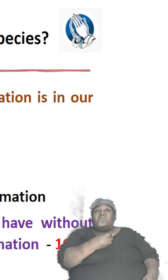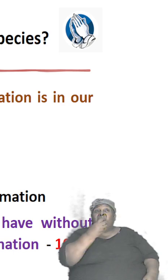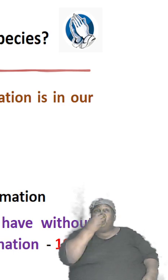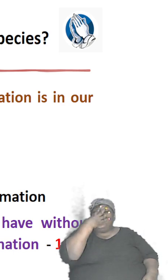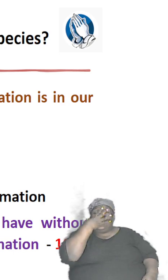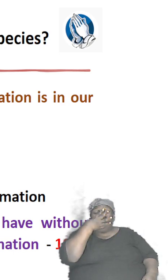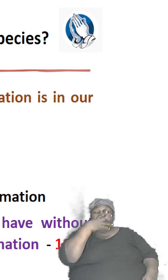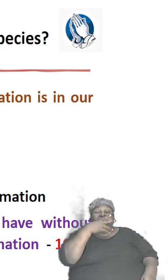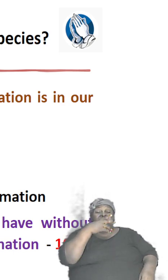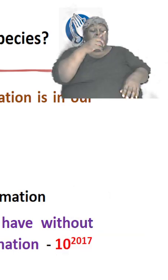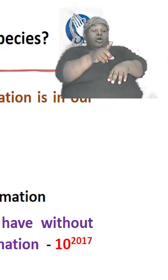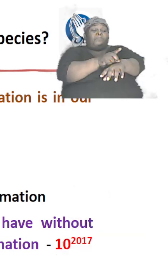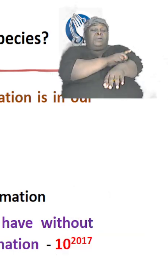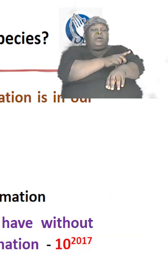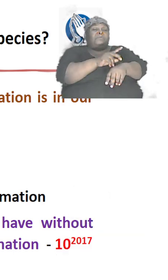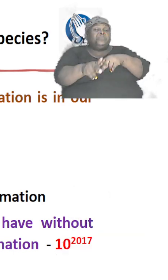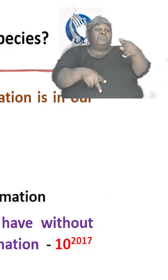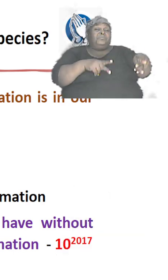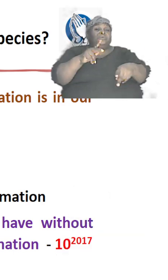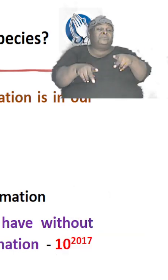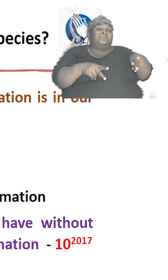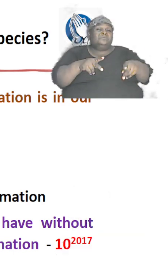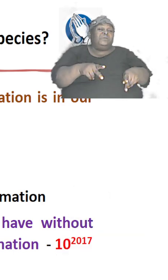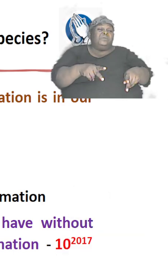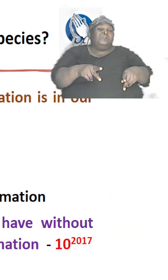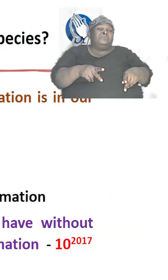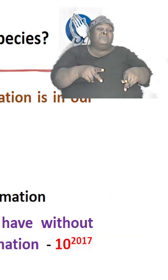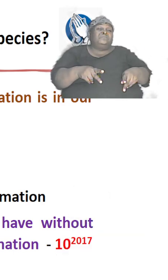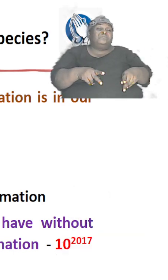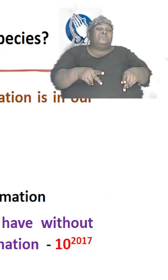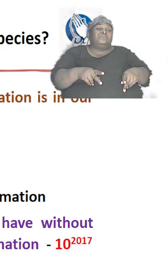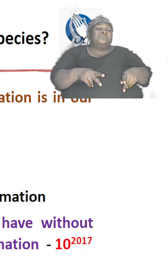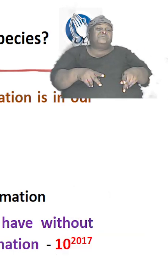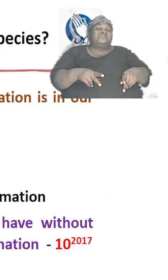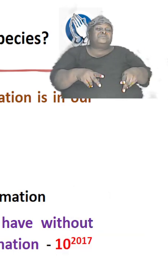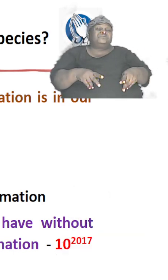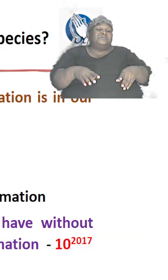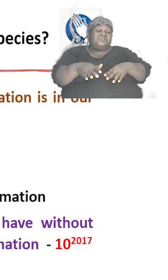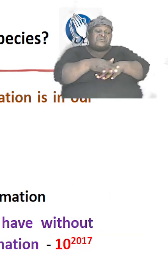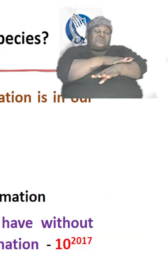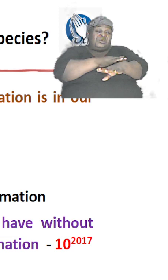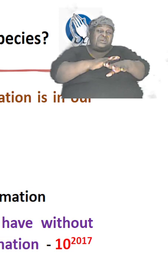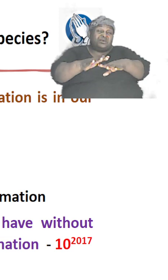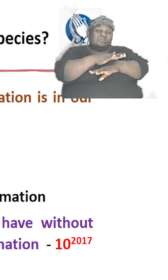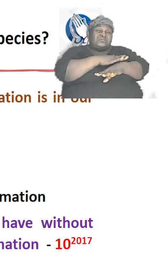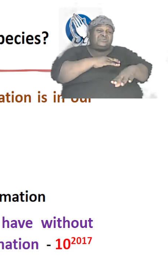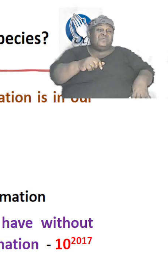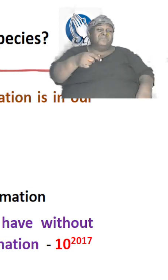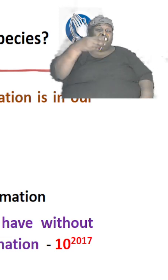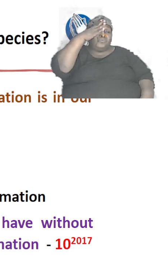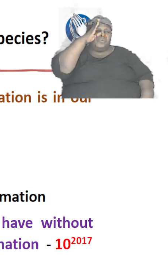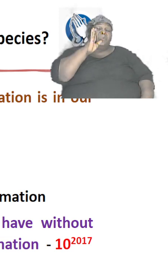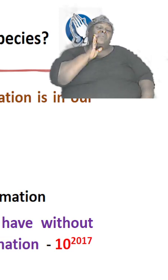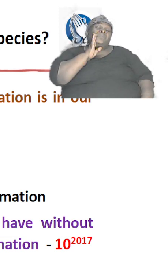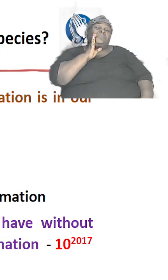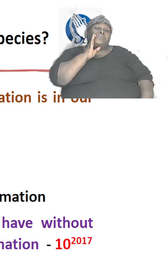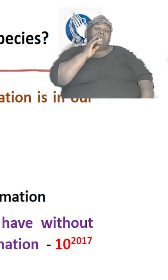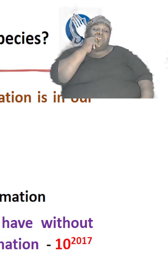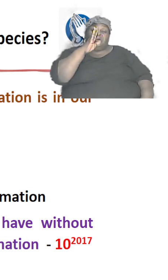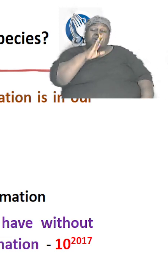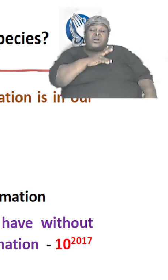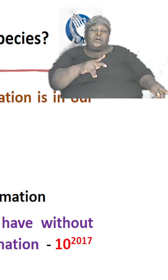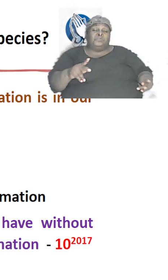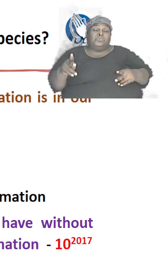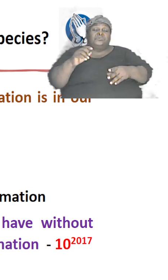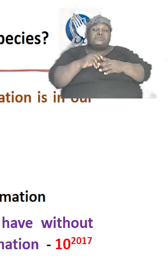but there is a variation in terms of the shades of brown that God placed in difference you remember there are